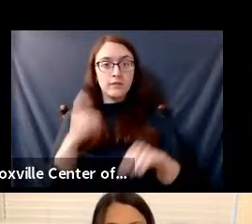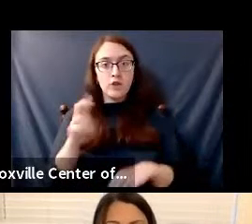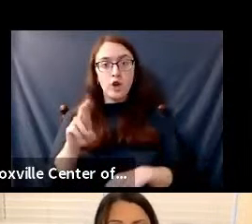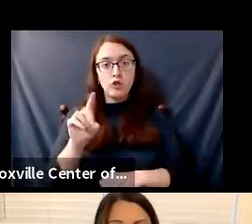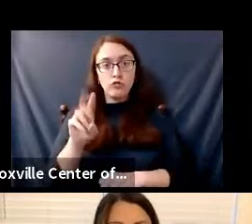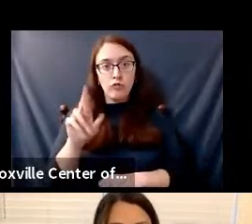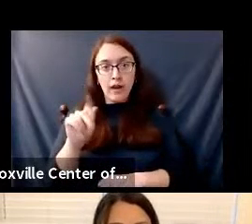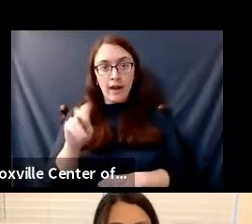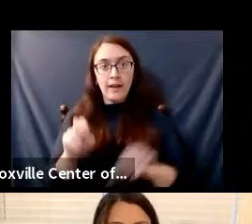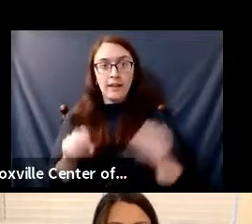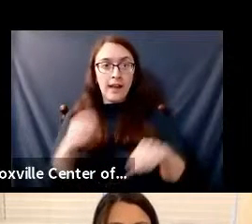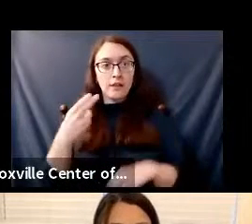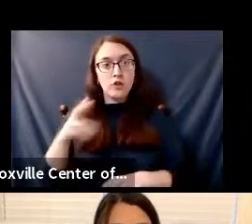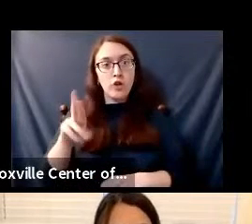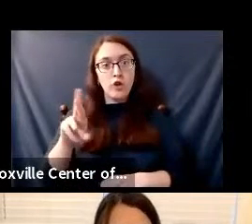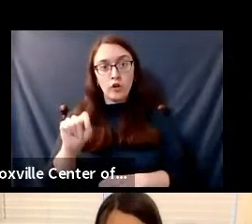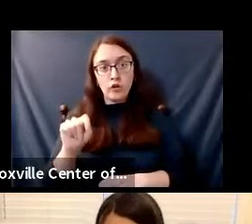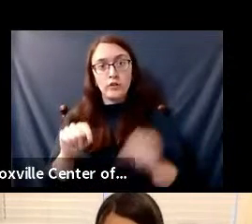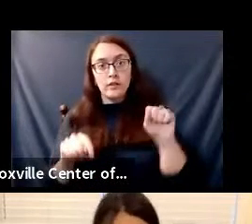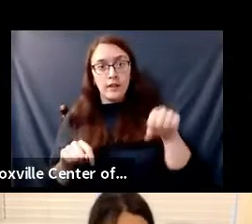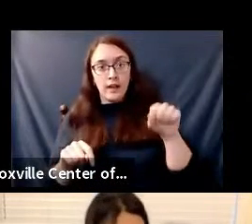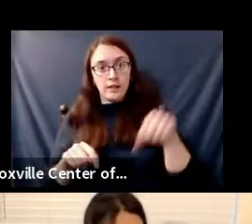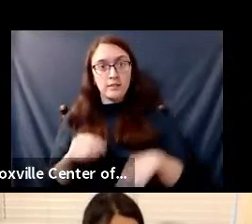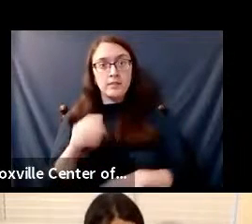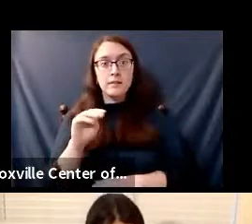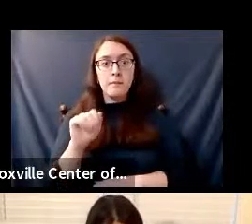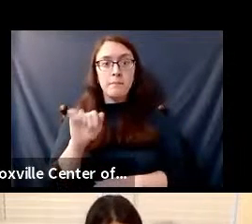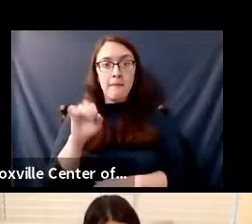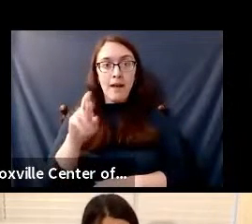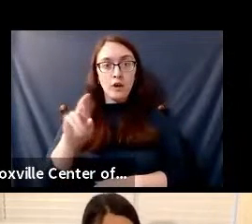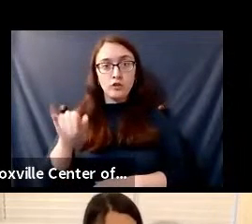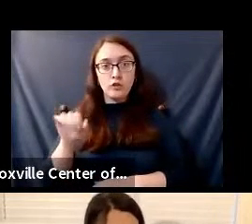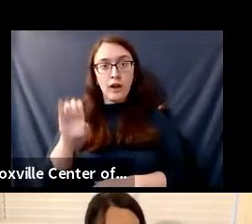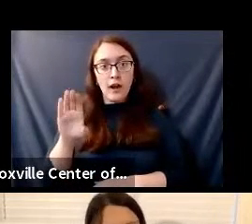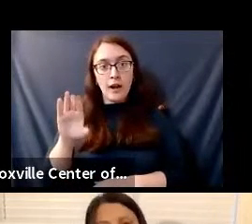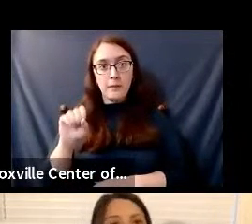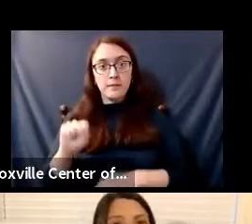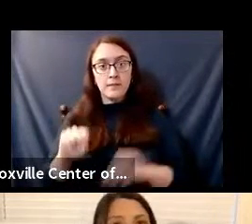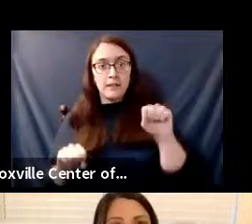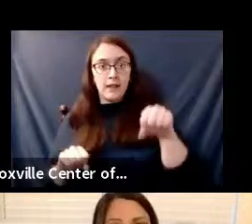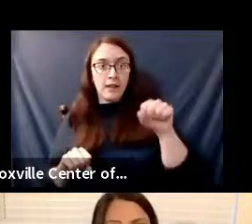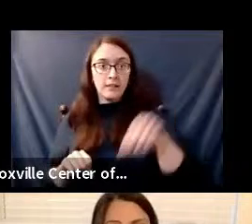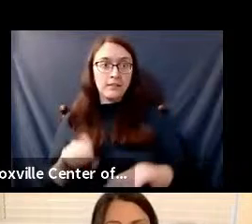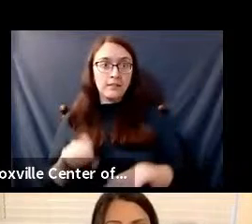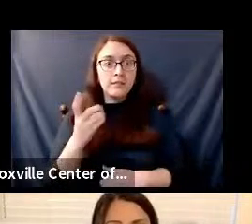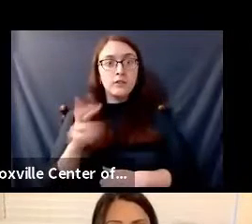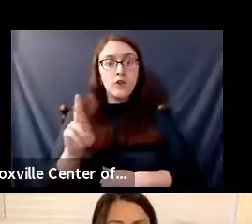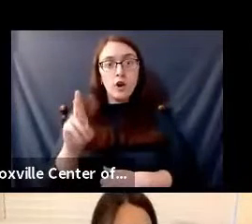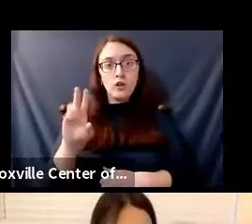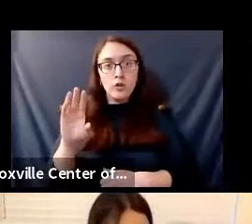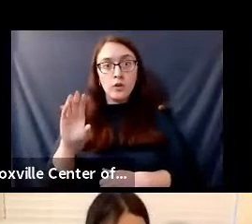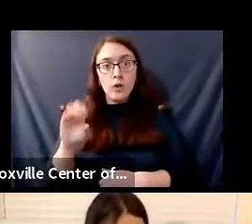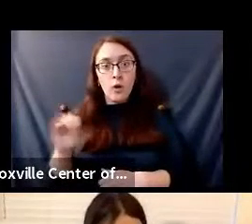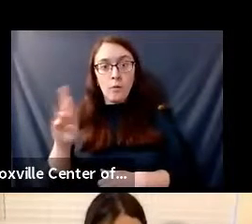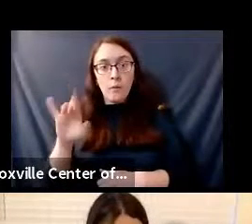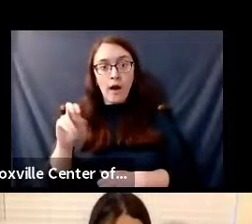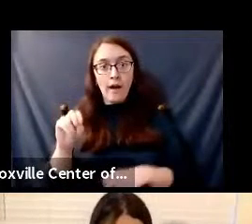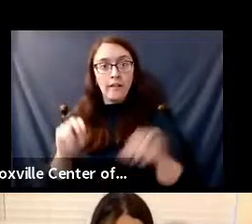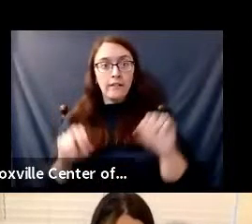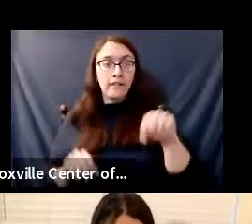Dr. Hurt, Yes. Mayor Jacobs, Yes. Dr. O'Brien,